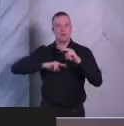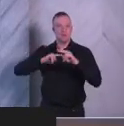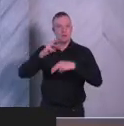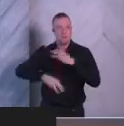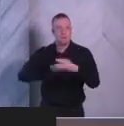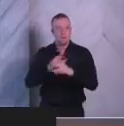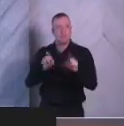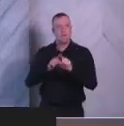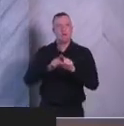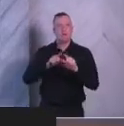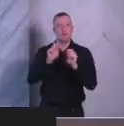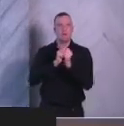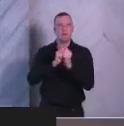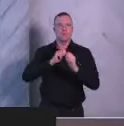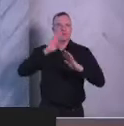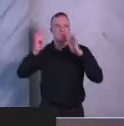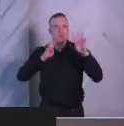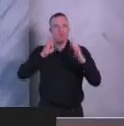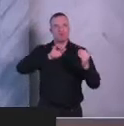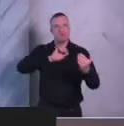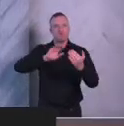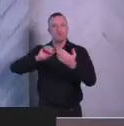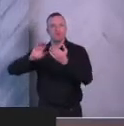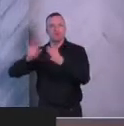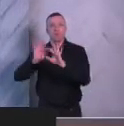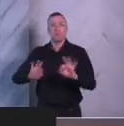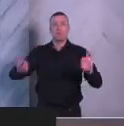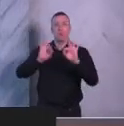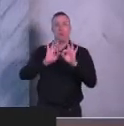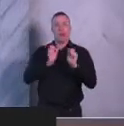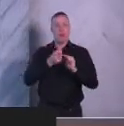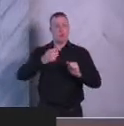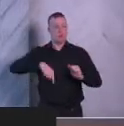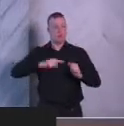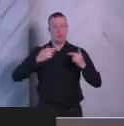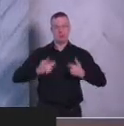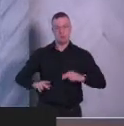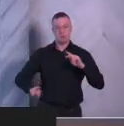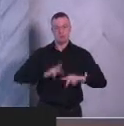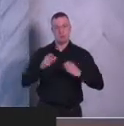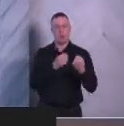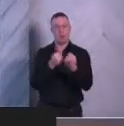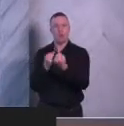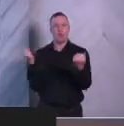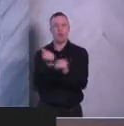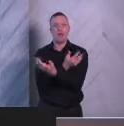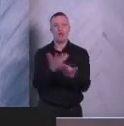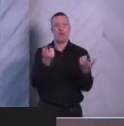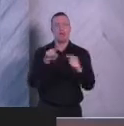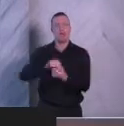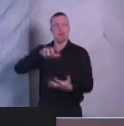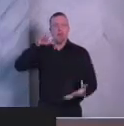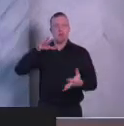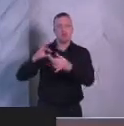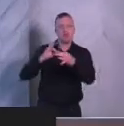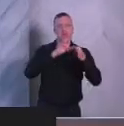Creator for its integral part in how we as humans support that web of creation. I offer